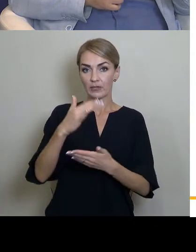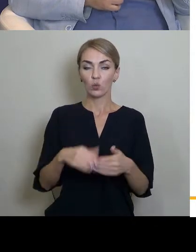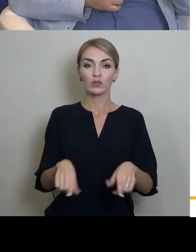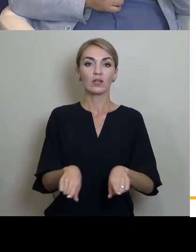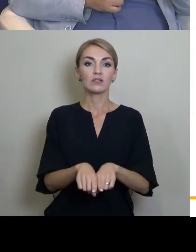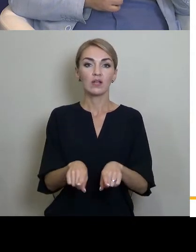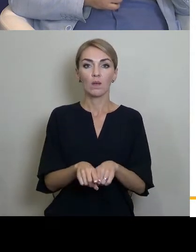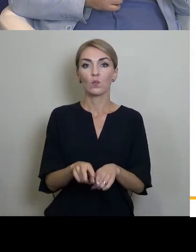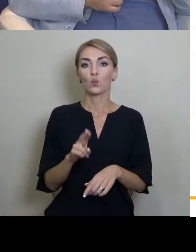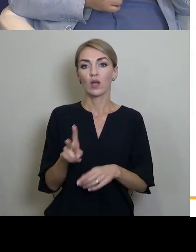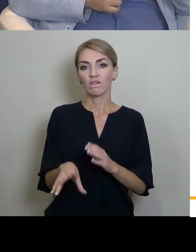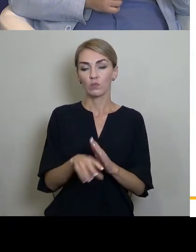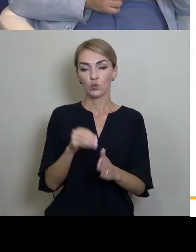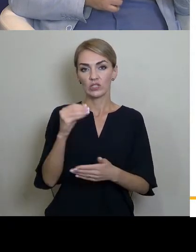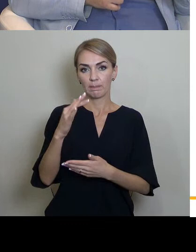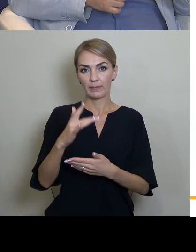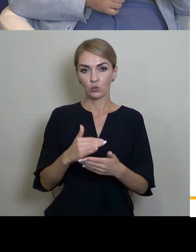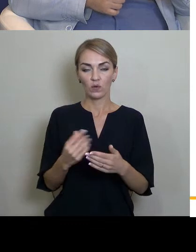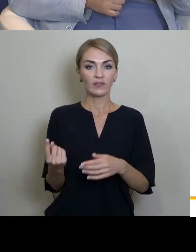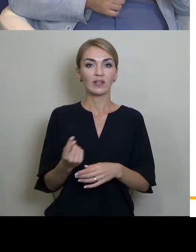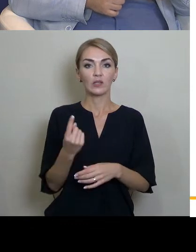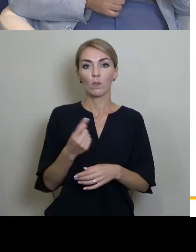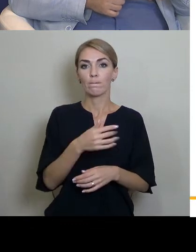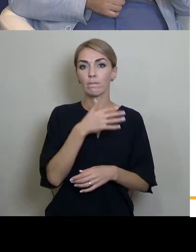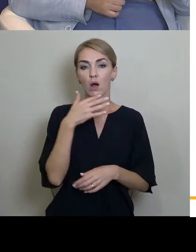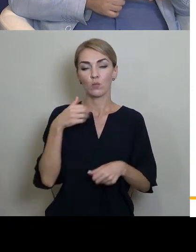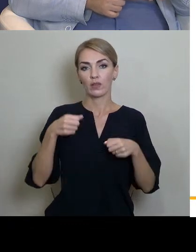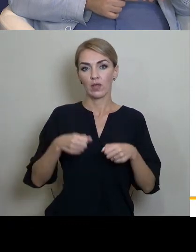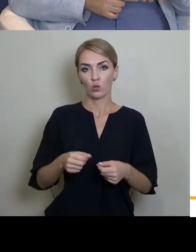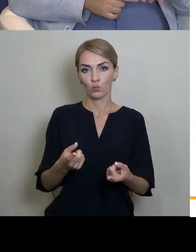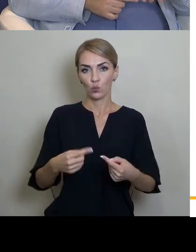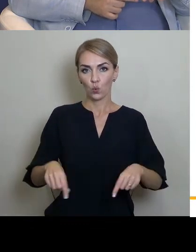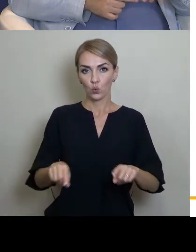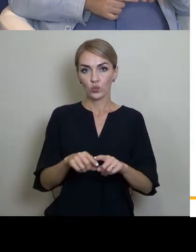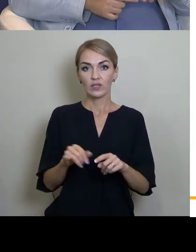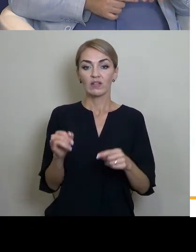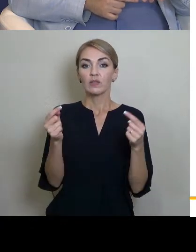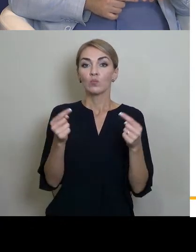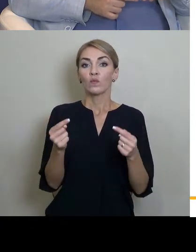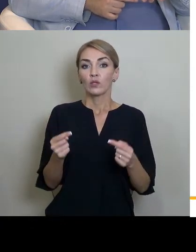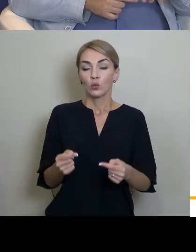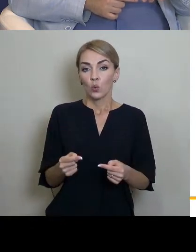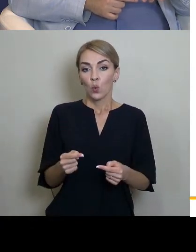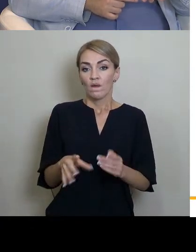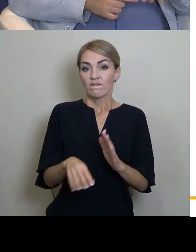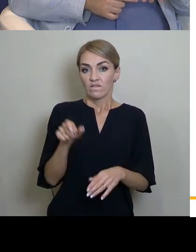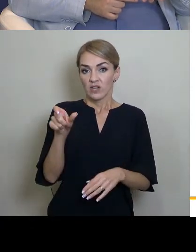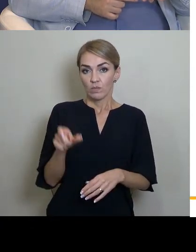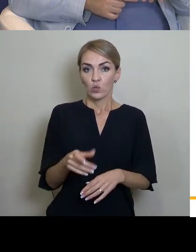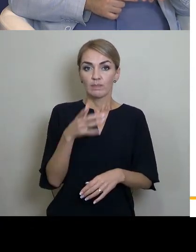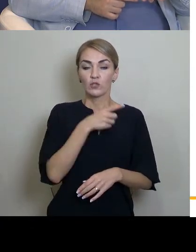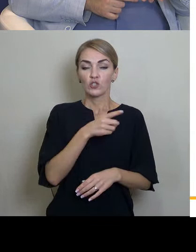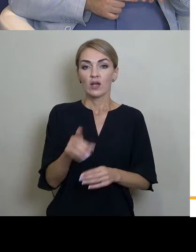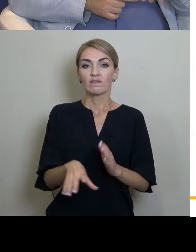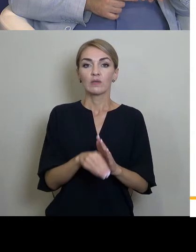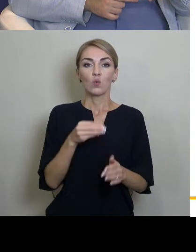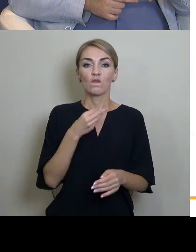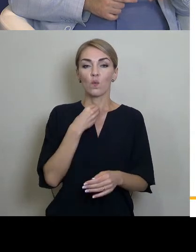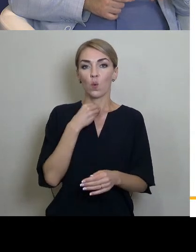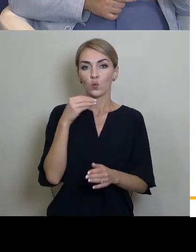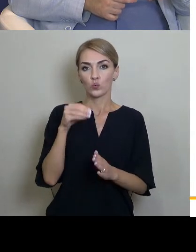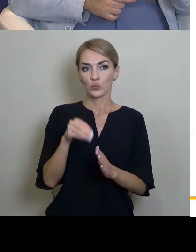has the list similar to one multi-mandate constituency, and the